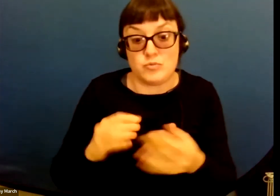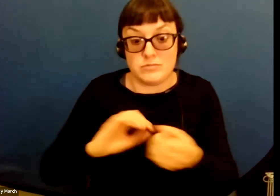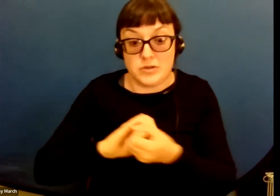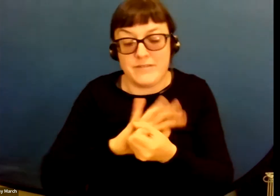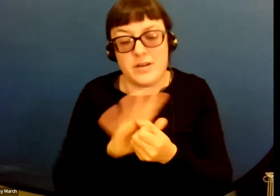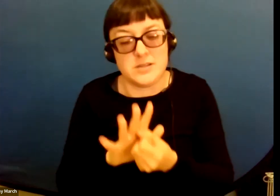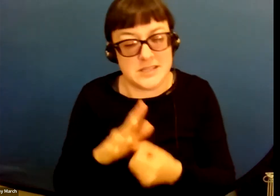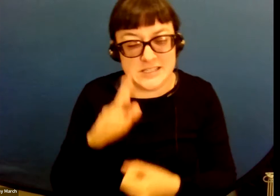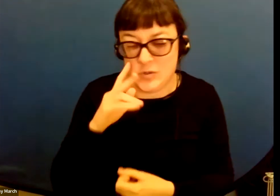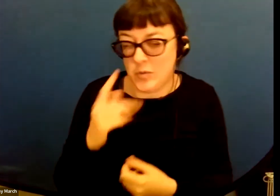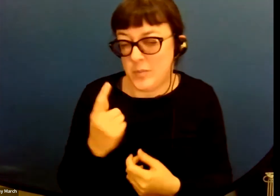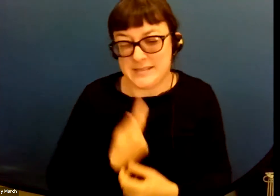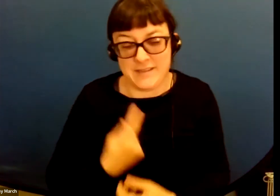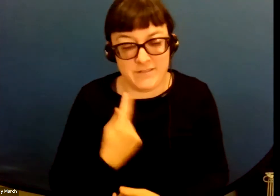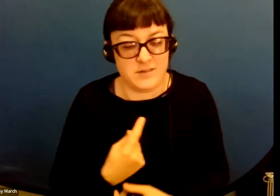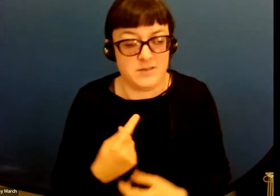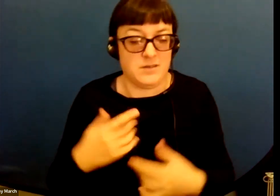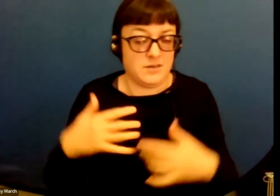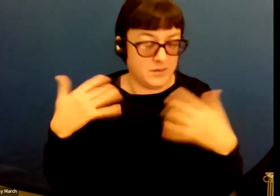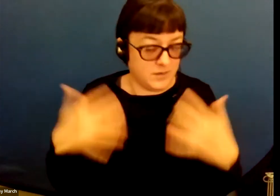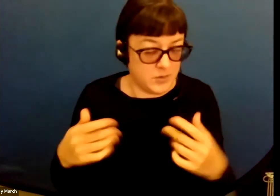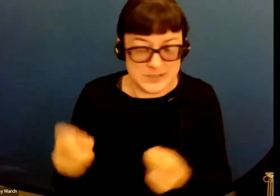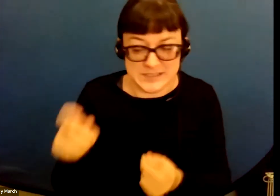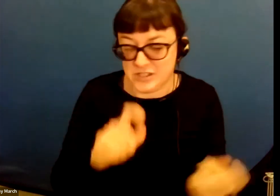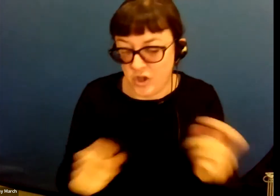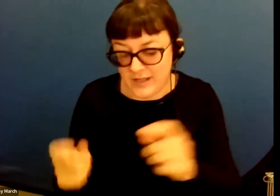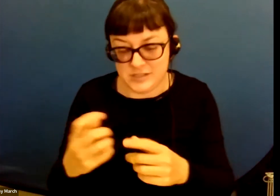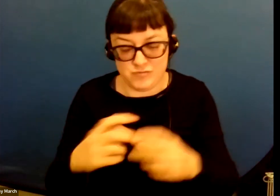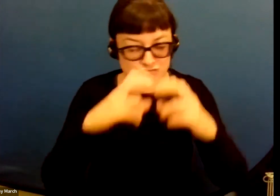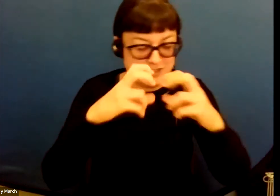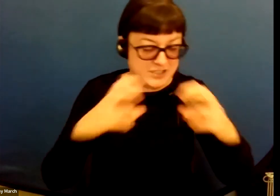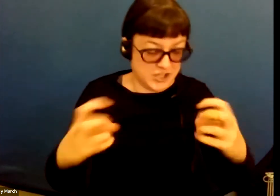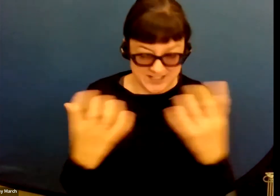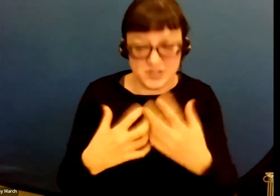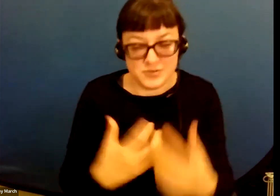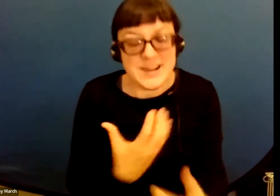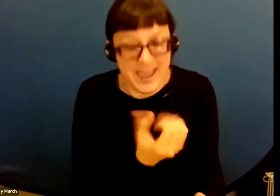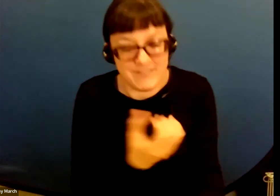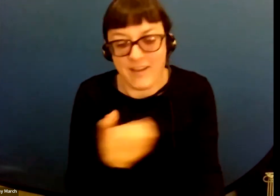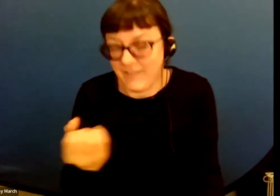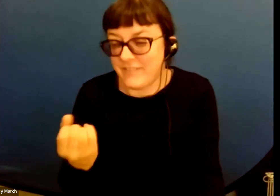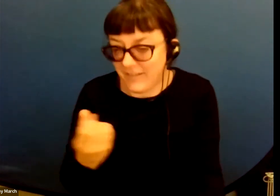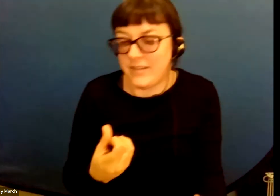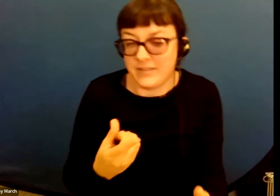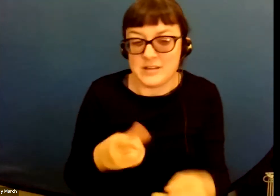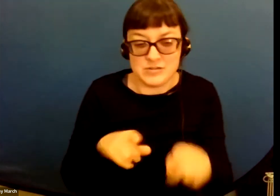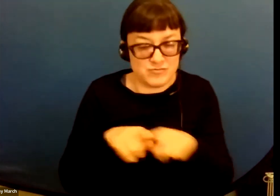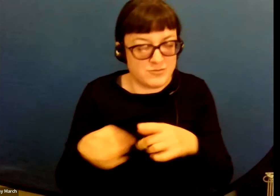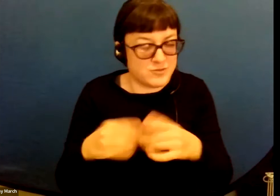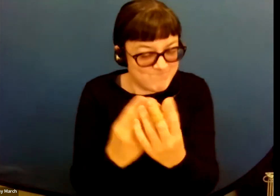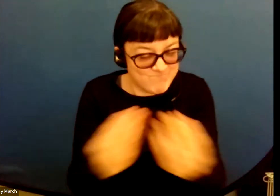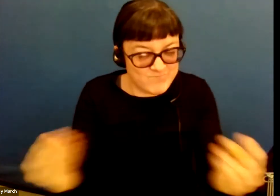much incredibly valuable science, research and technology there is available for tackling some of the world's most knotty